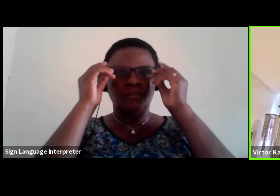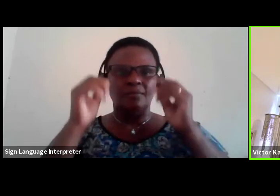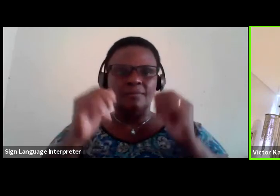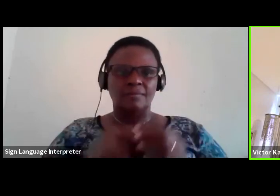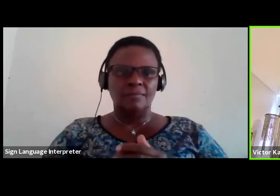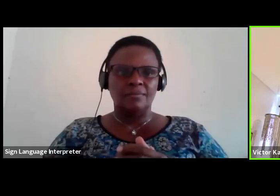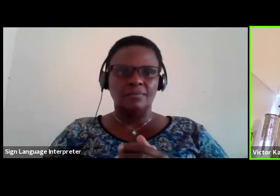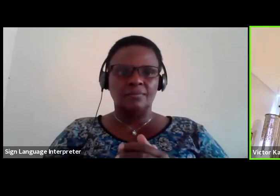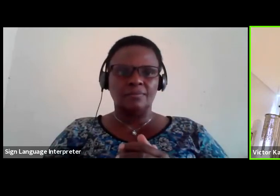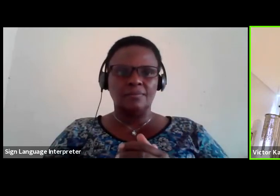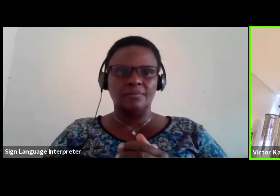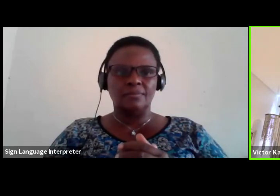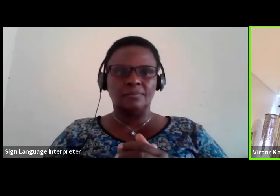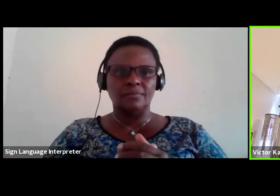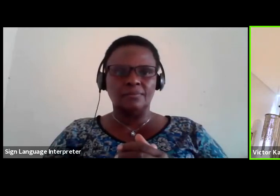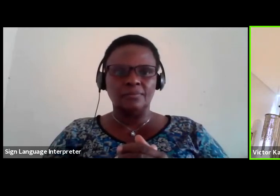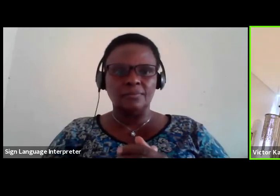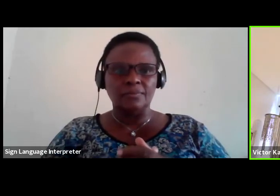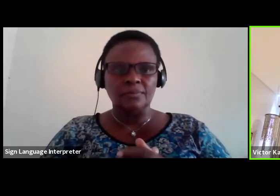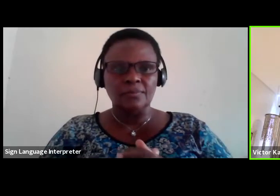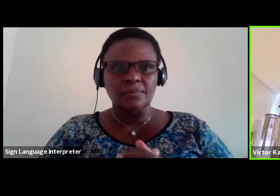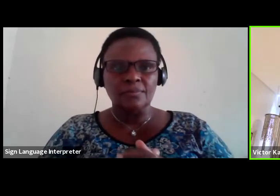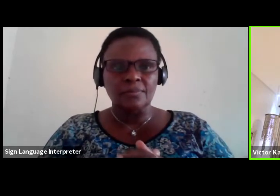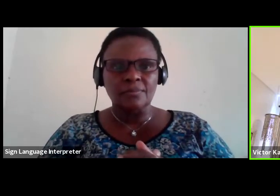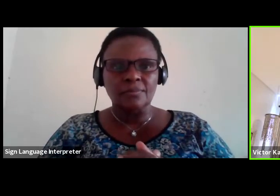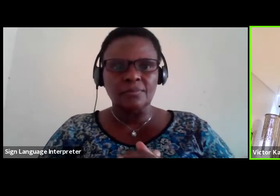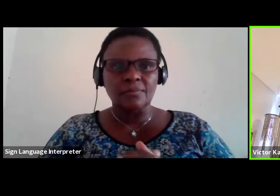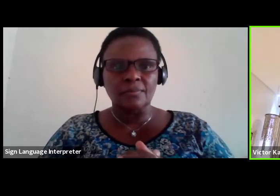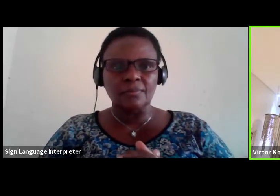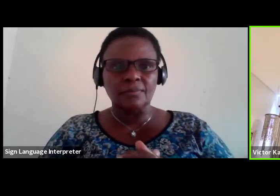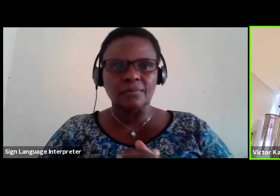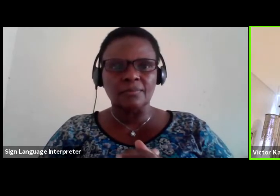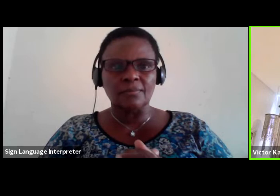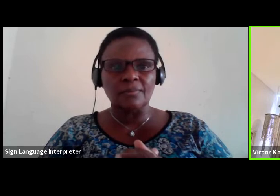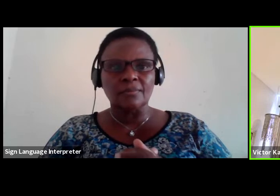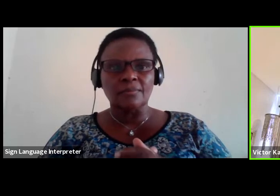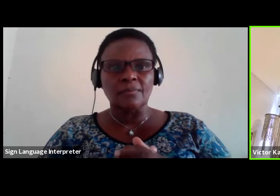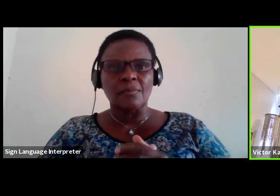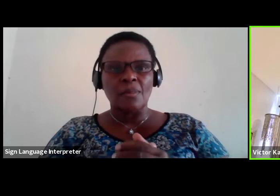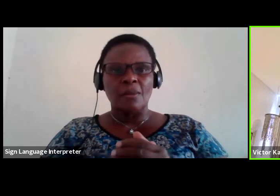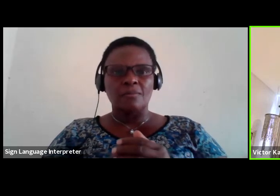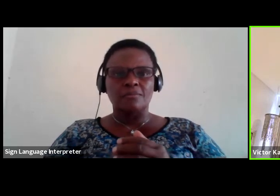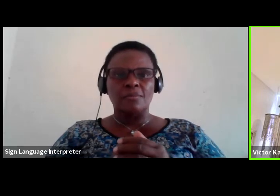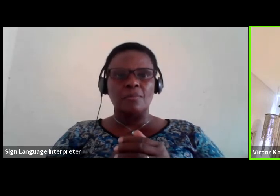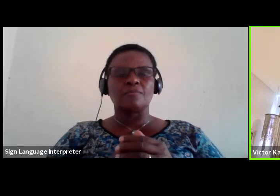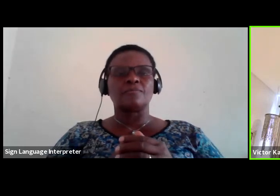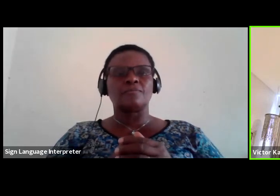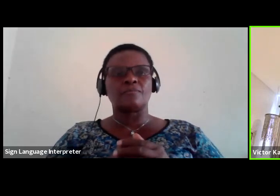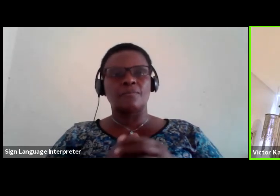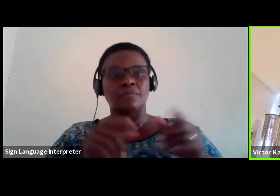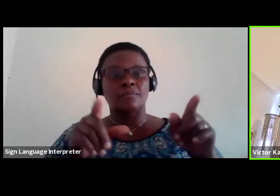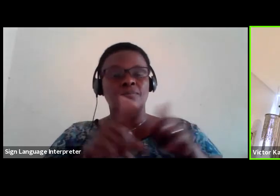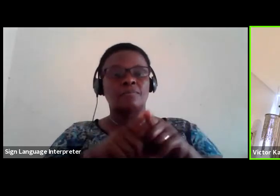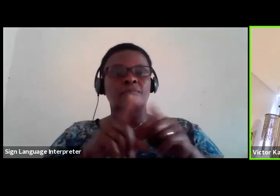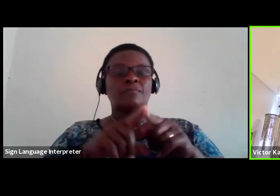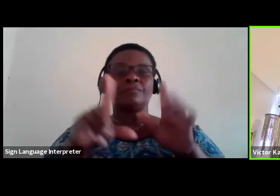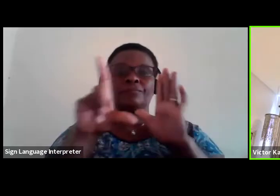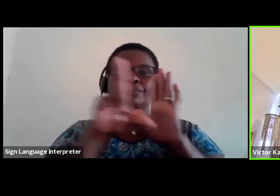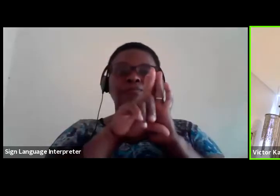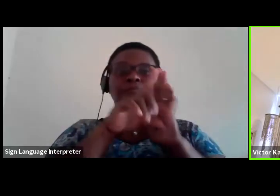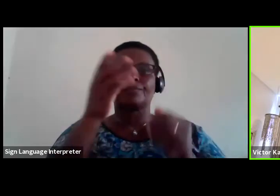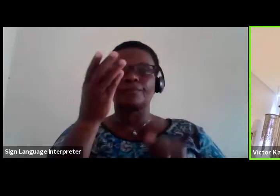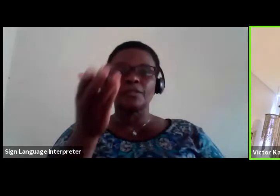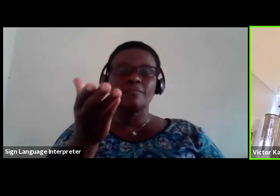go and whether it is through cybercrime legislation or terrorism legislation, a number